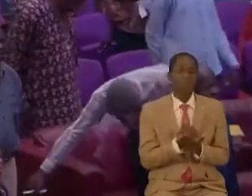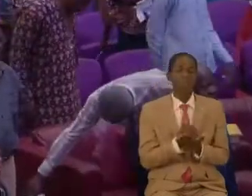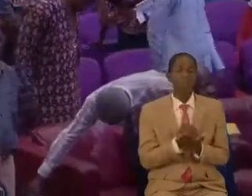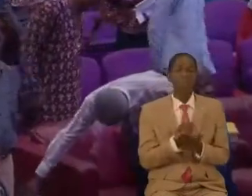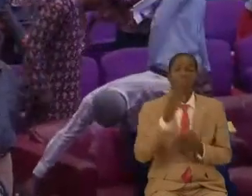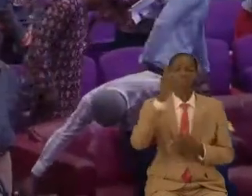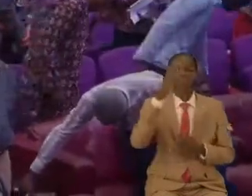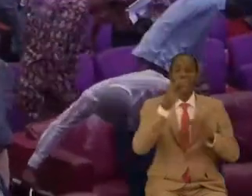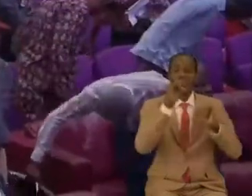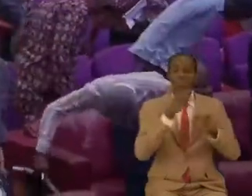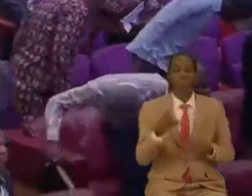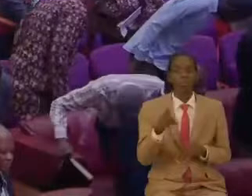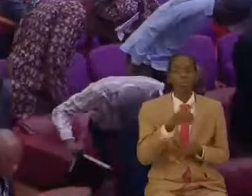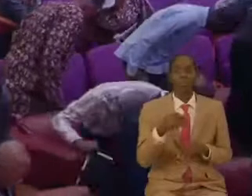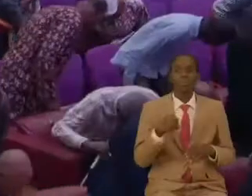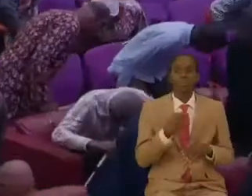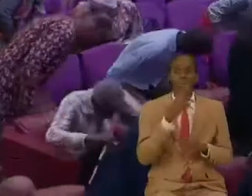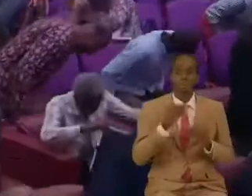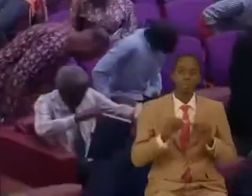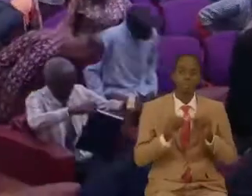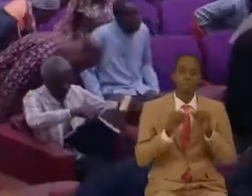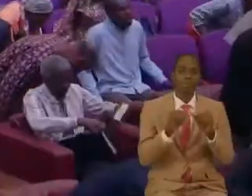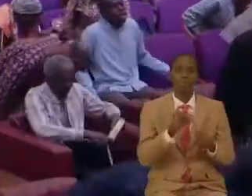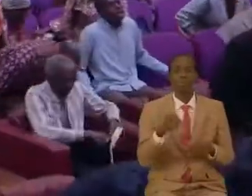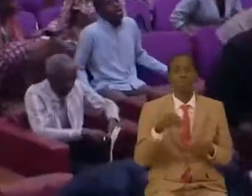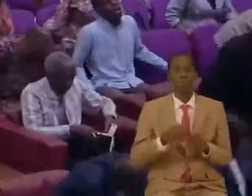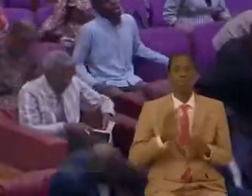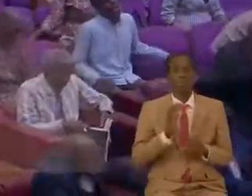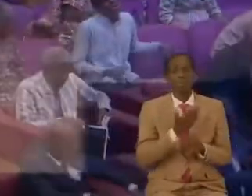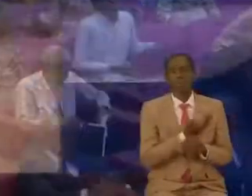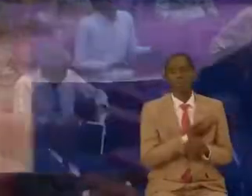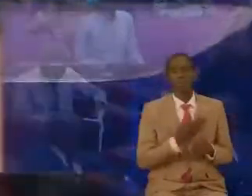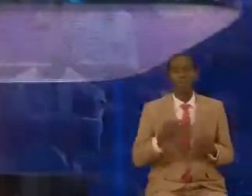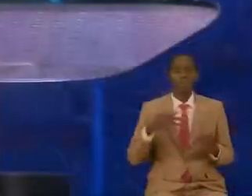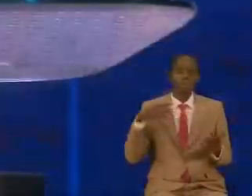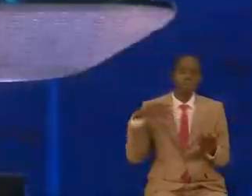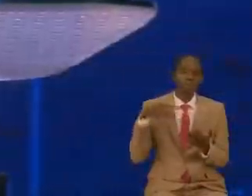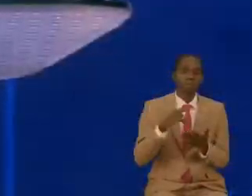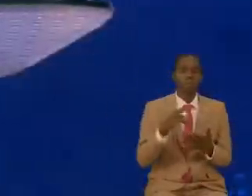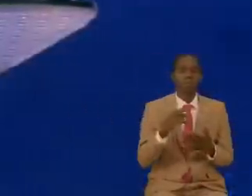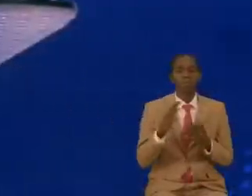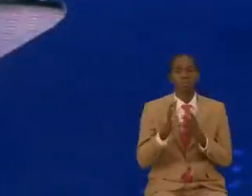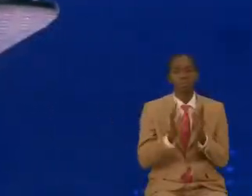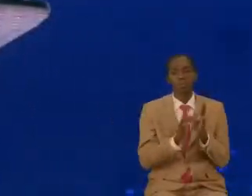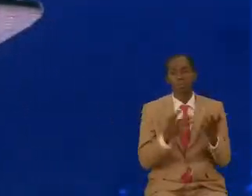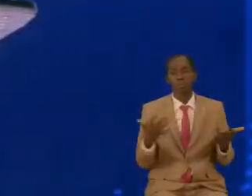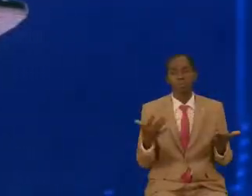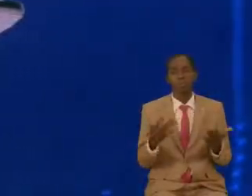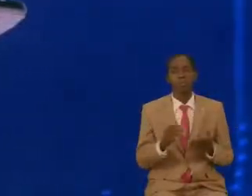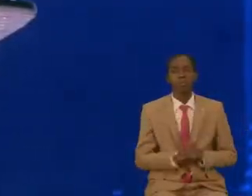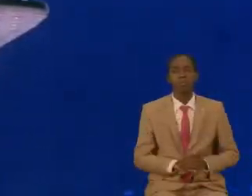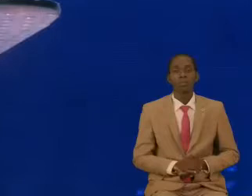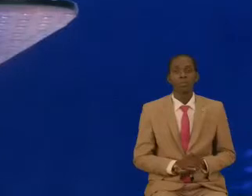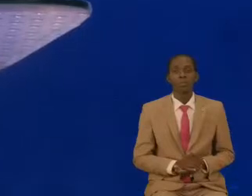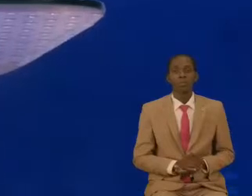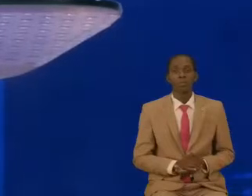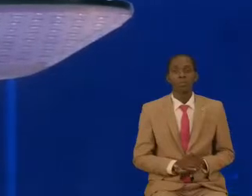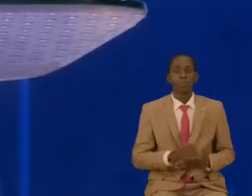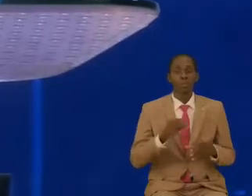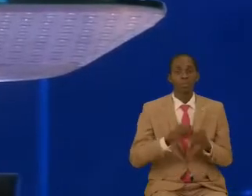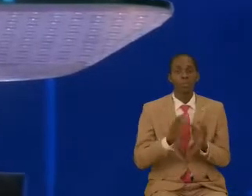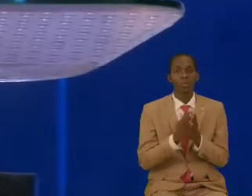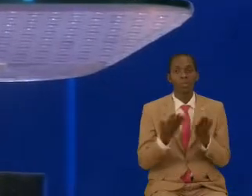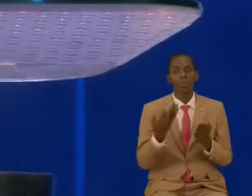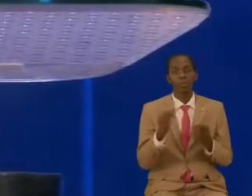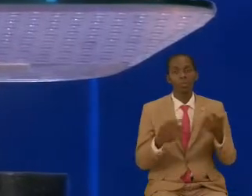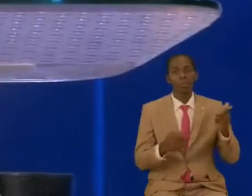God bless you. We're continuing in our series of Bible studies in Galatians.